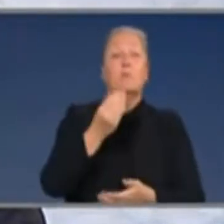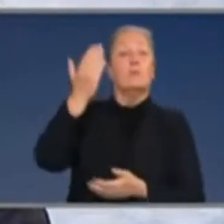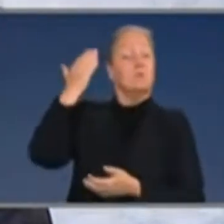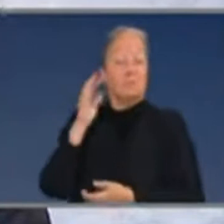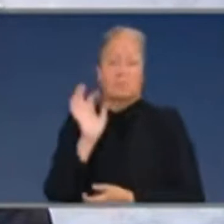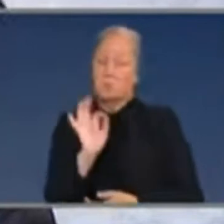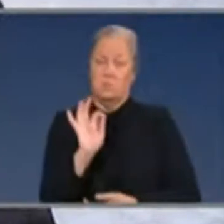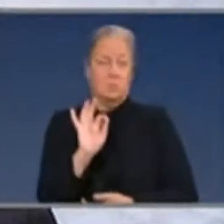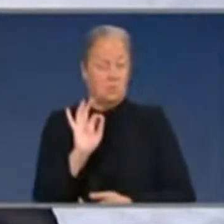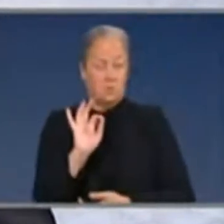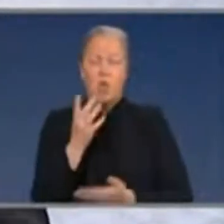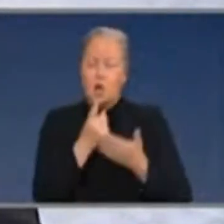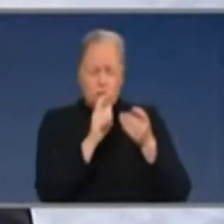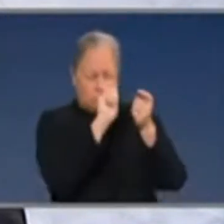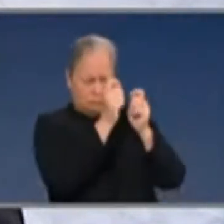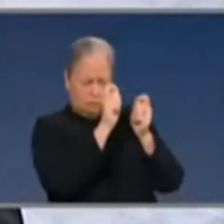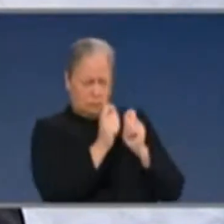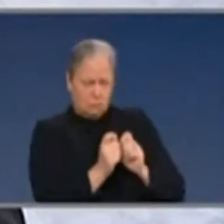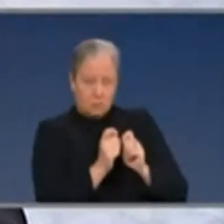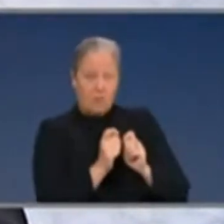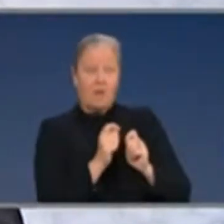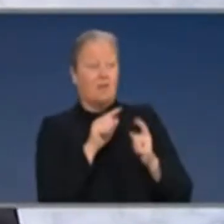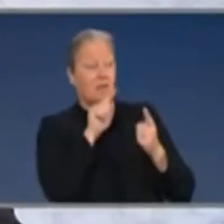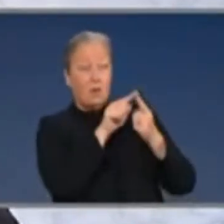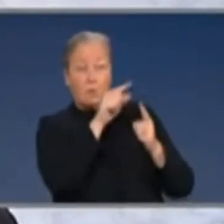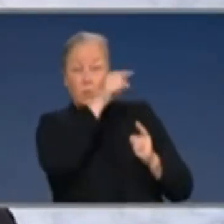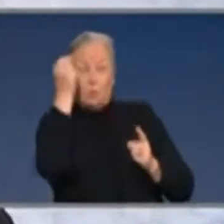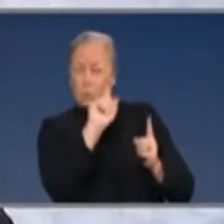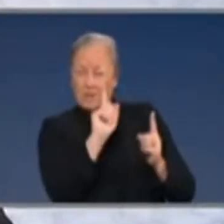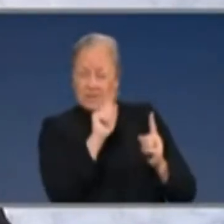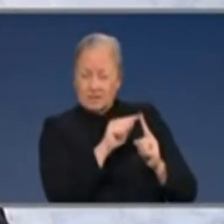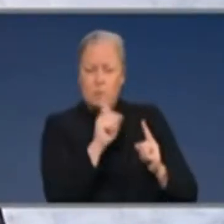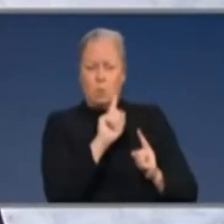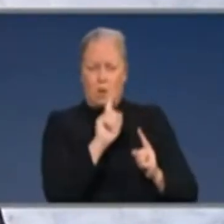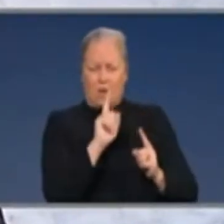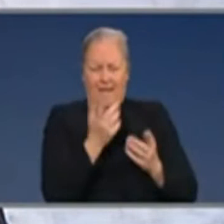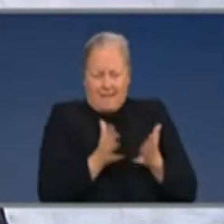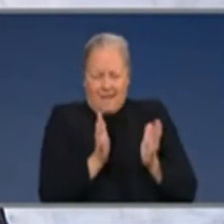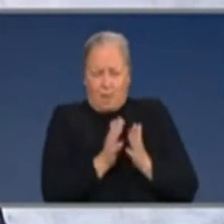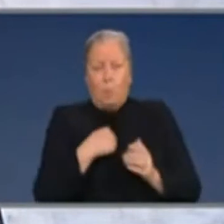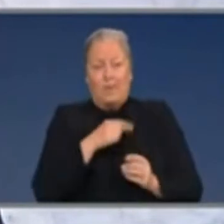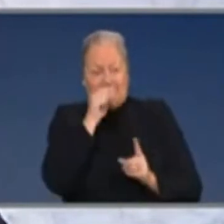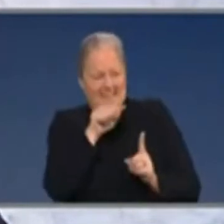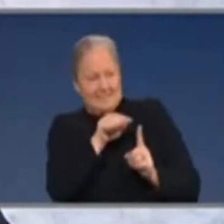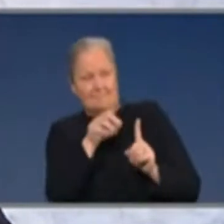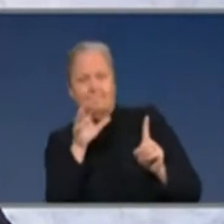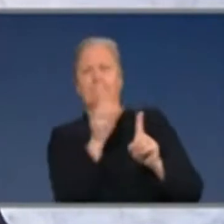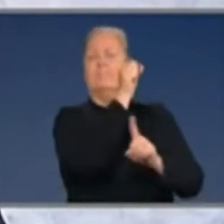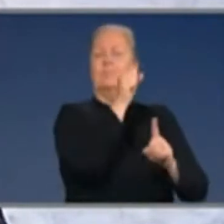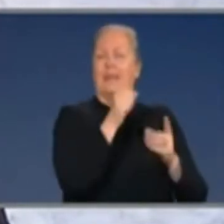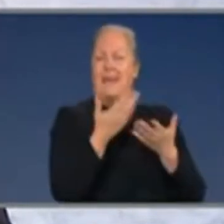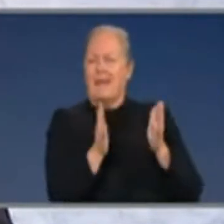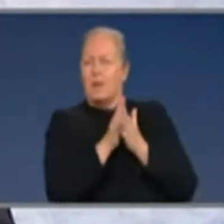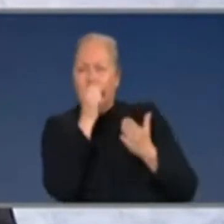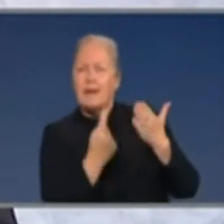done is identified the things that make that goal achievable and the signs you need to look for along the way to know you're going to meet